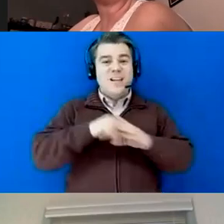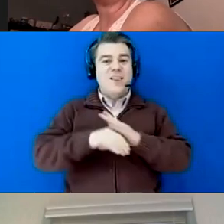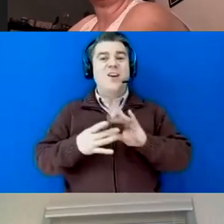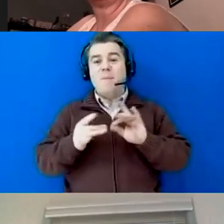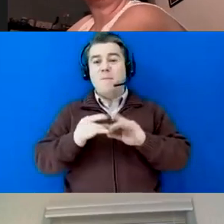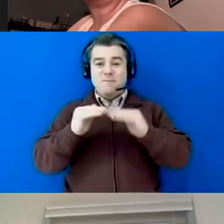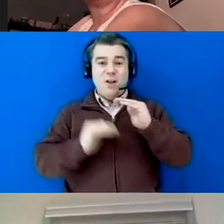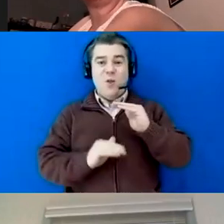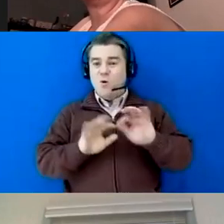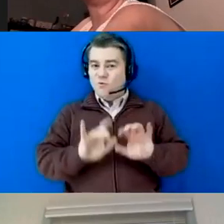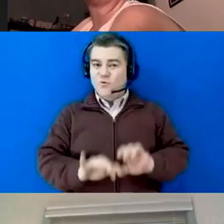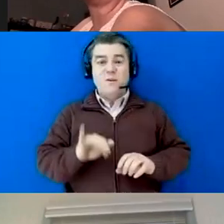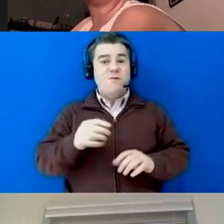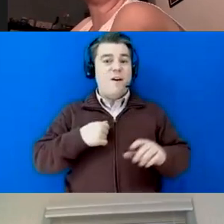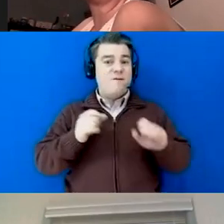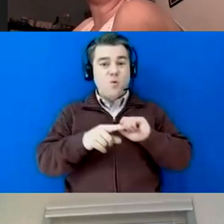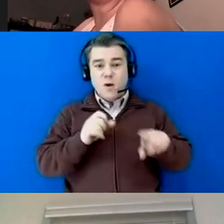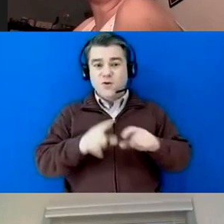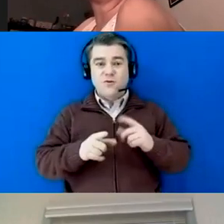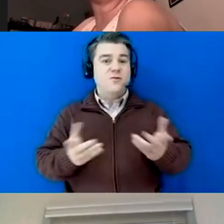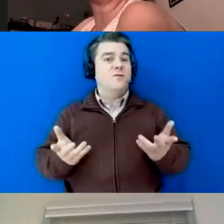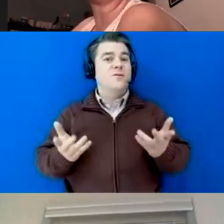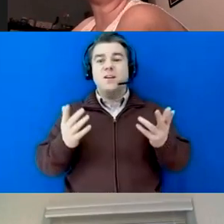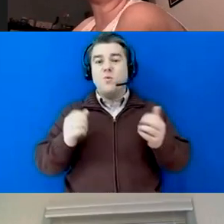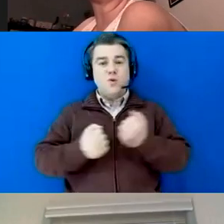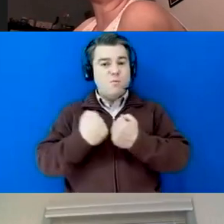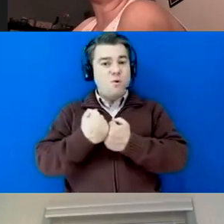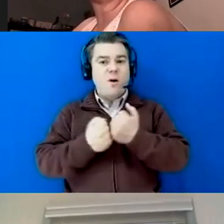got questions. Let's support each other and work on wording